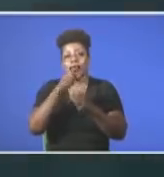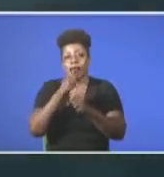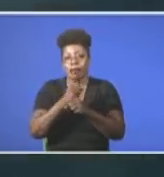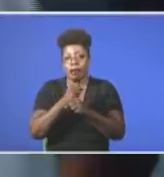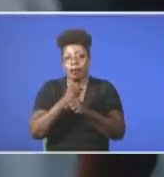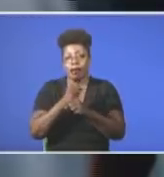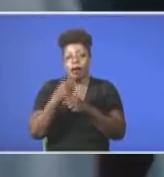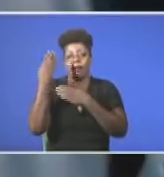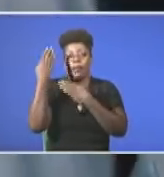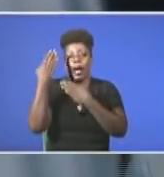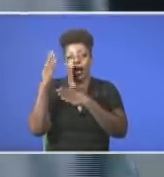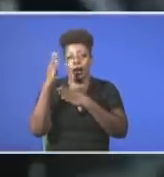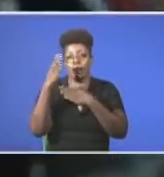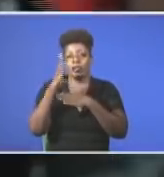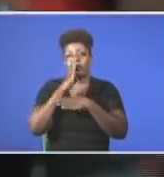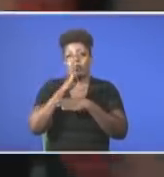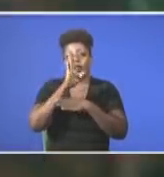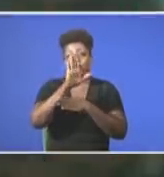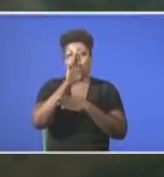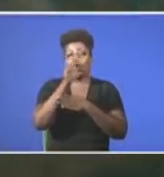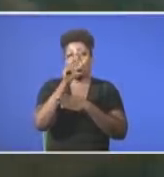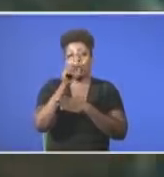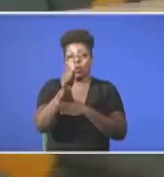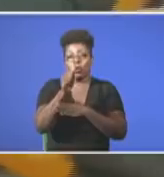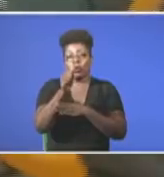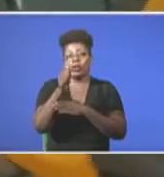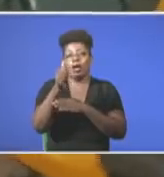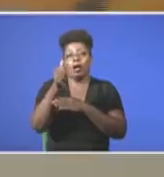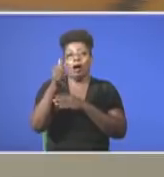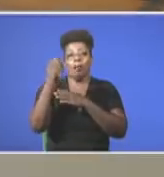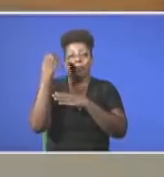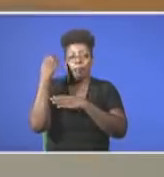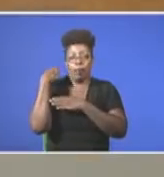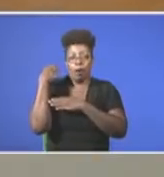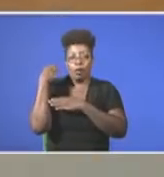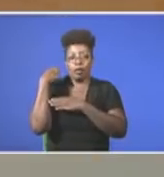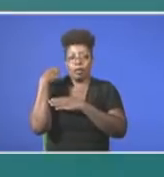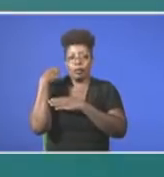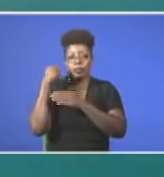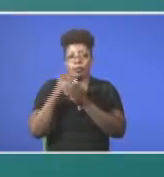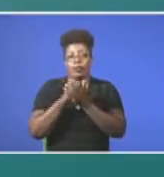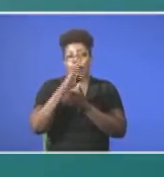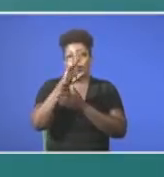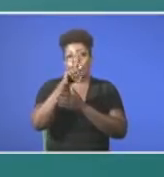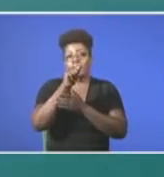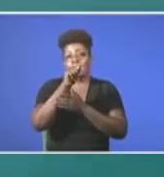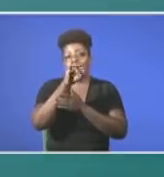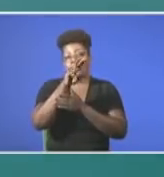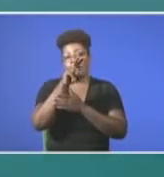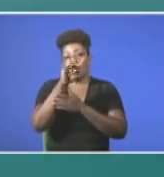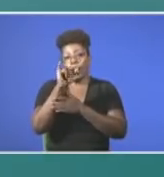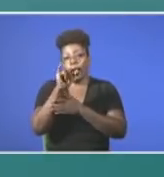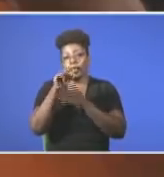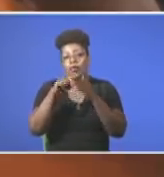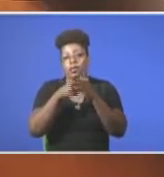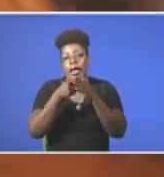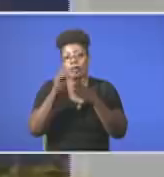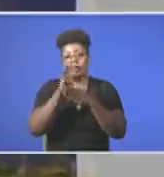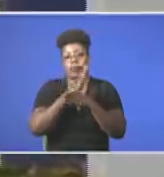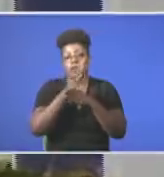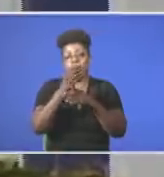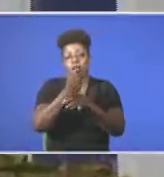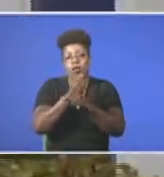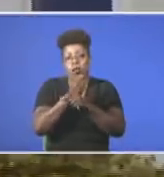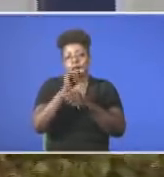Boss Scholarship provides students between the ages of 18 to 25 the requisite technical and vocational skills to start businesses or